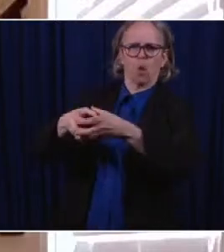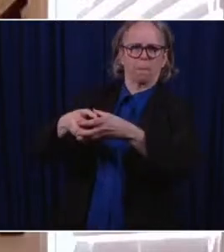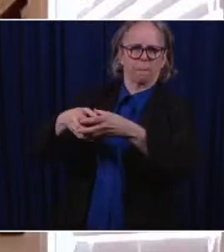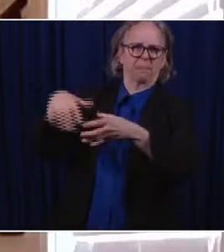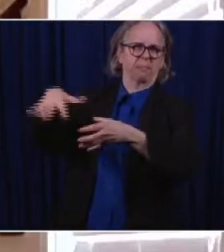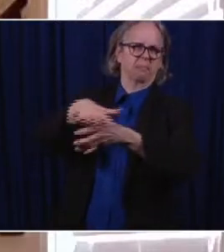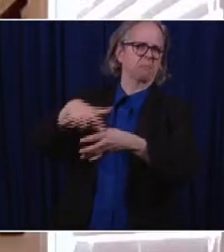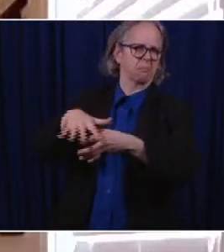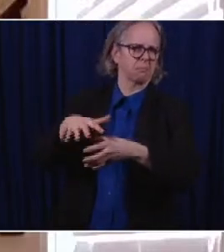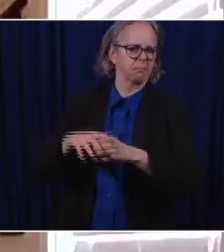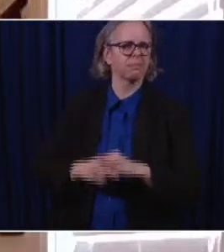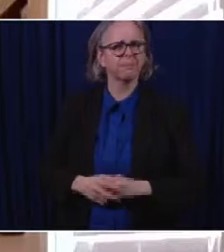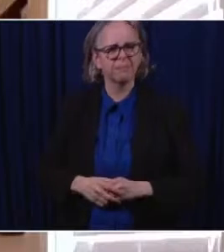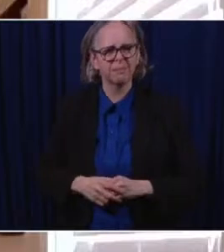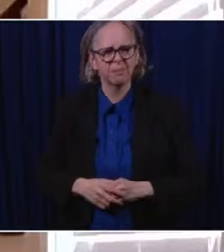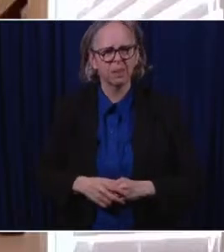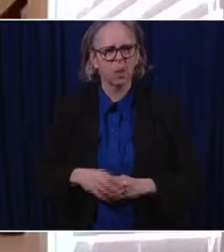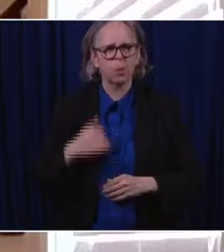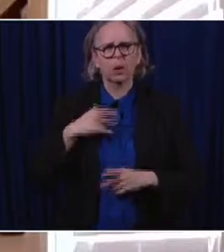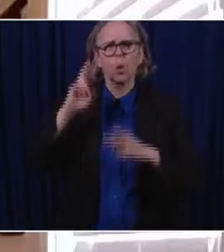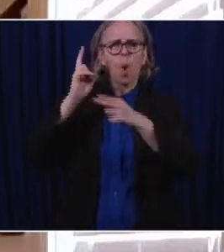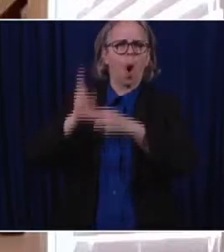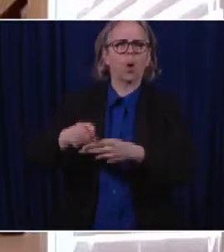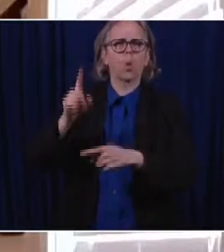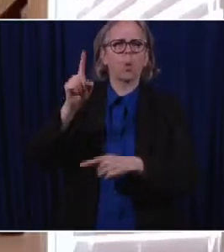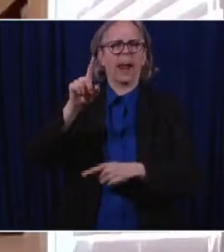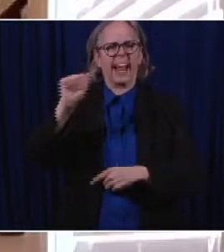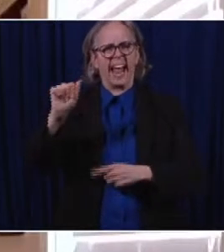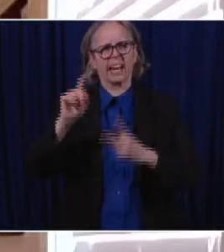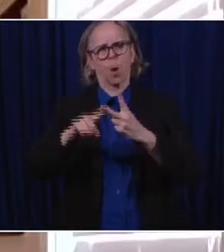more as 1A and 1B, but more to come.